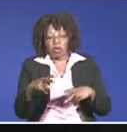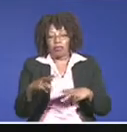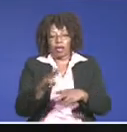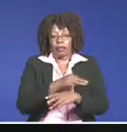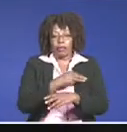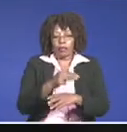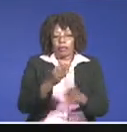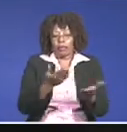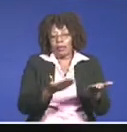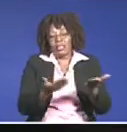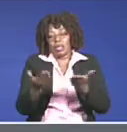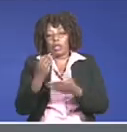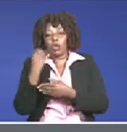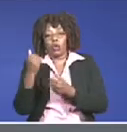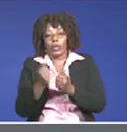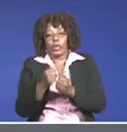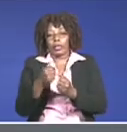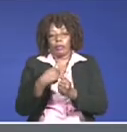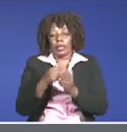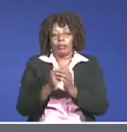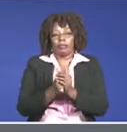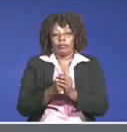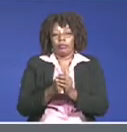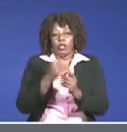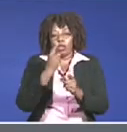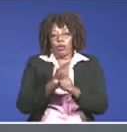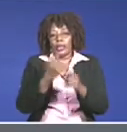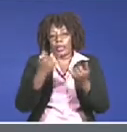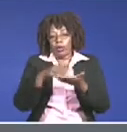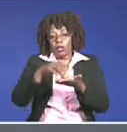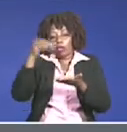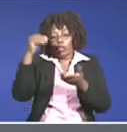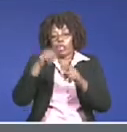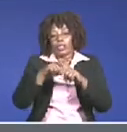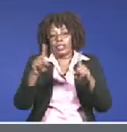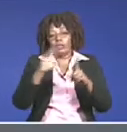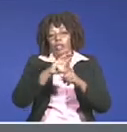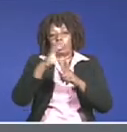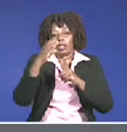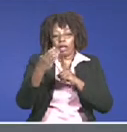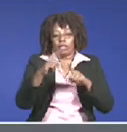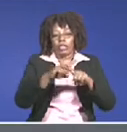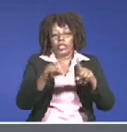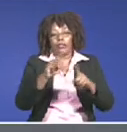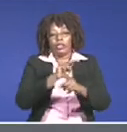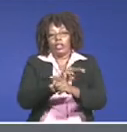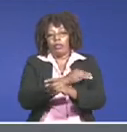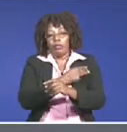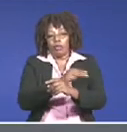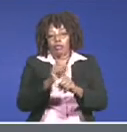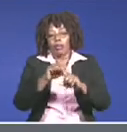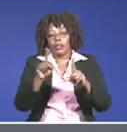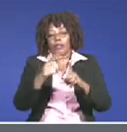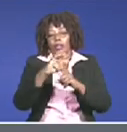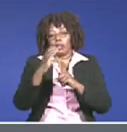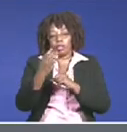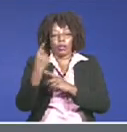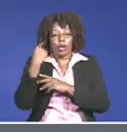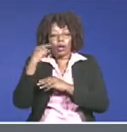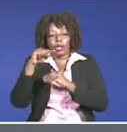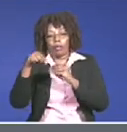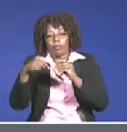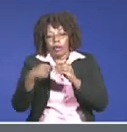kind of just take it home with me. Right now we're learning about different cultures and the different music from different cultures. And when I heard about